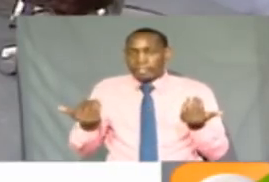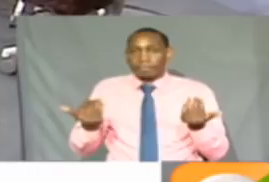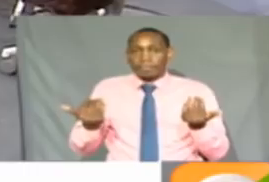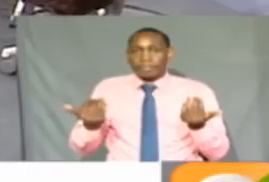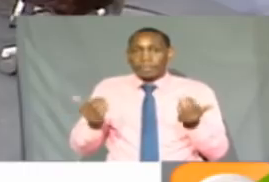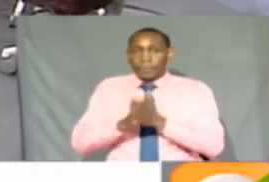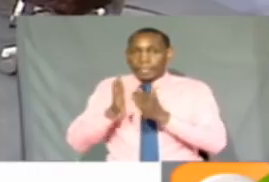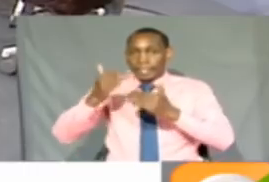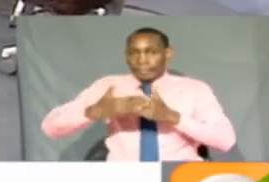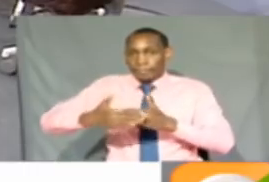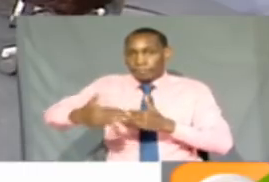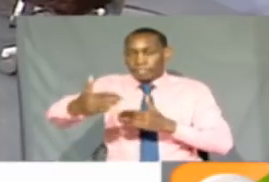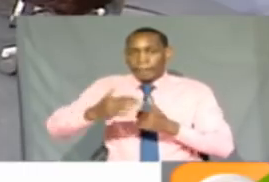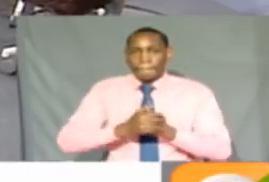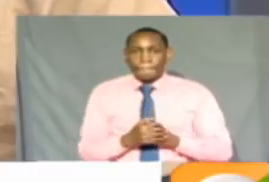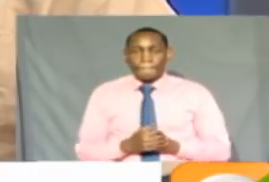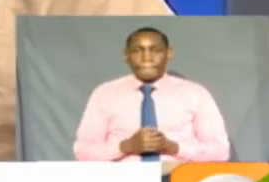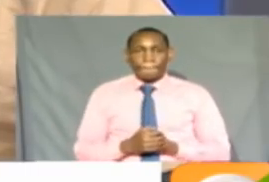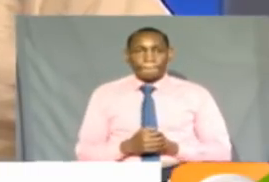the future.